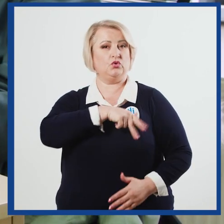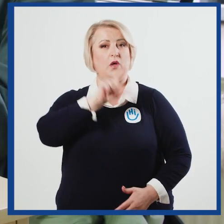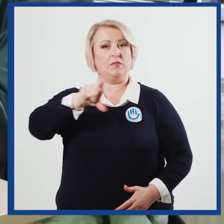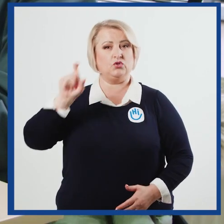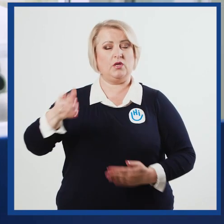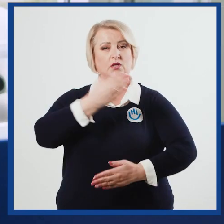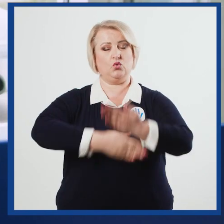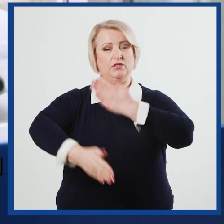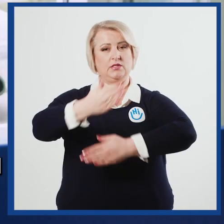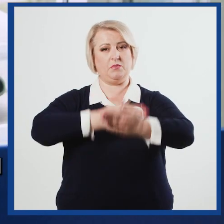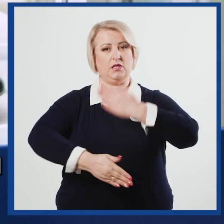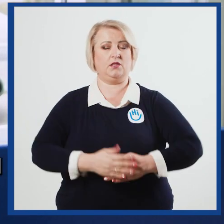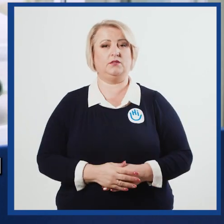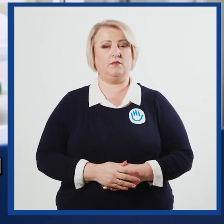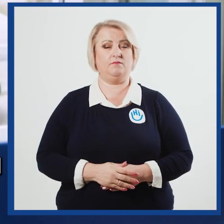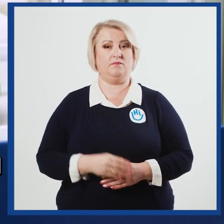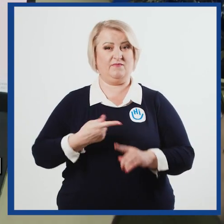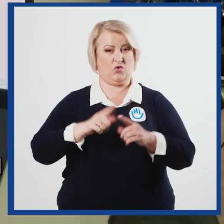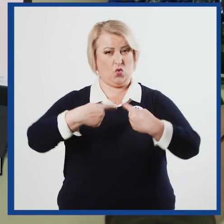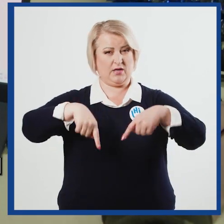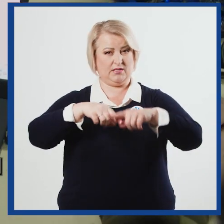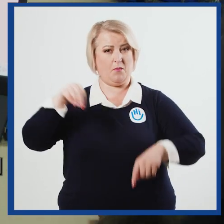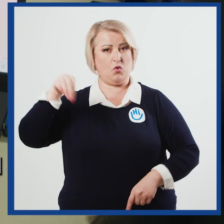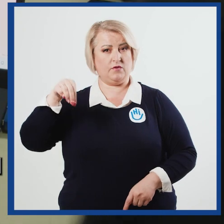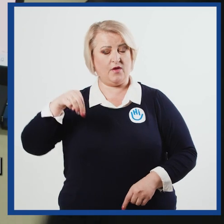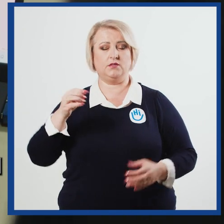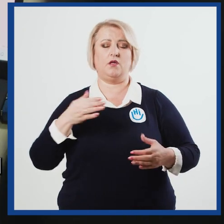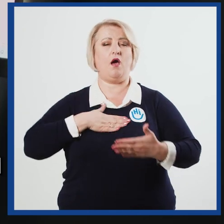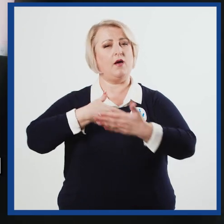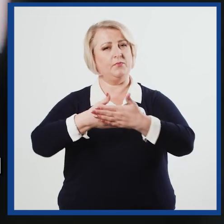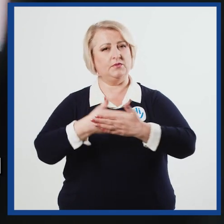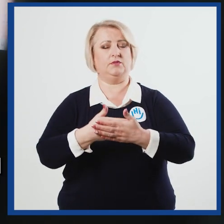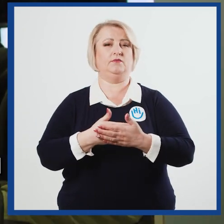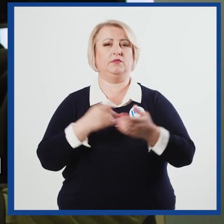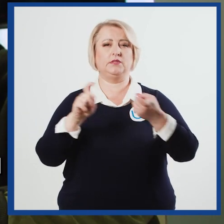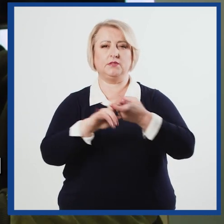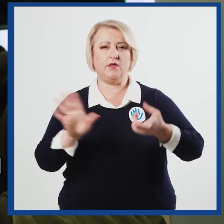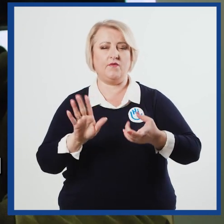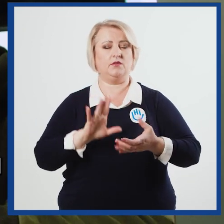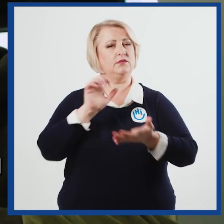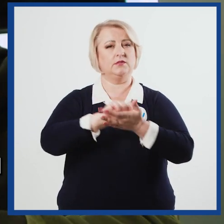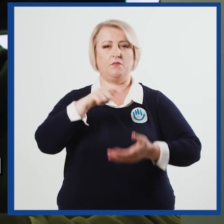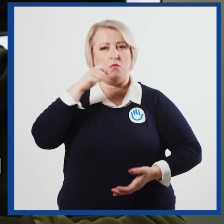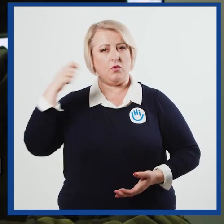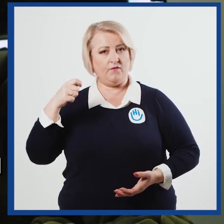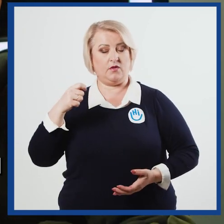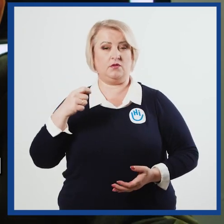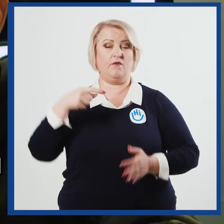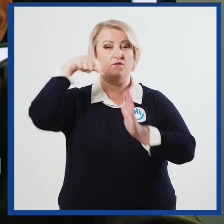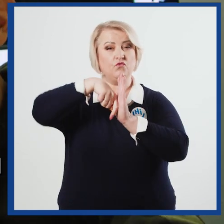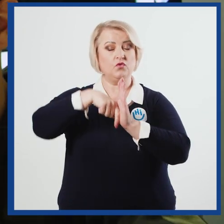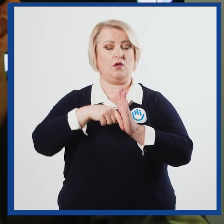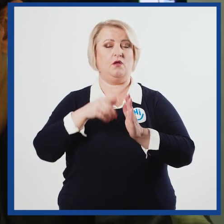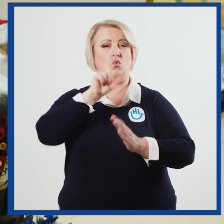with disabilities. Motivație is a non-government, independent and apolitical organization of persons with disabilities from